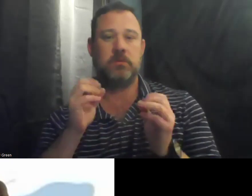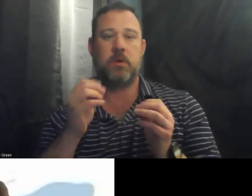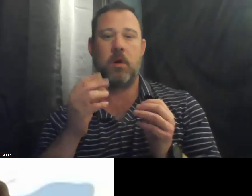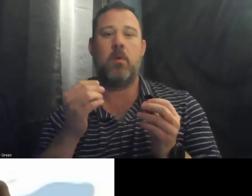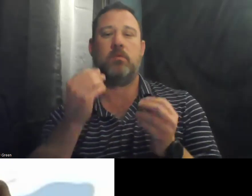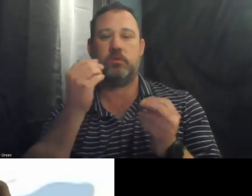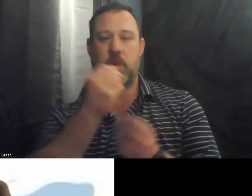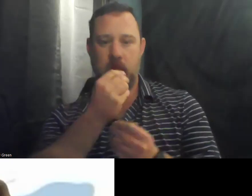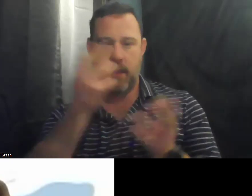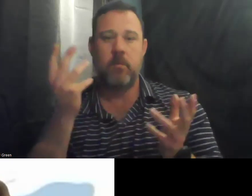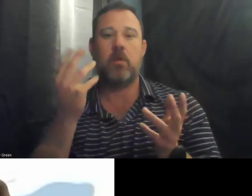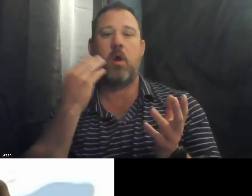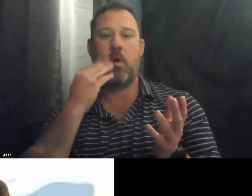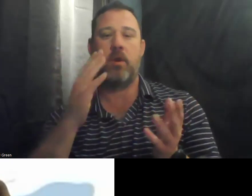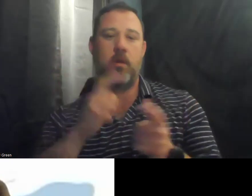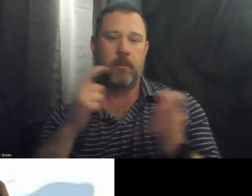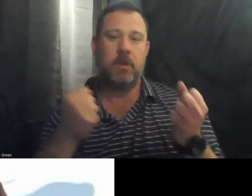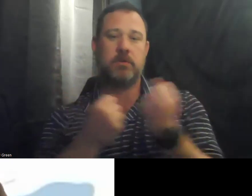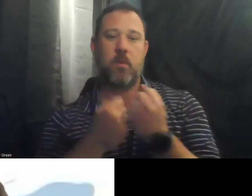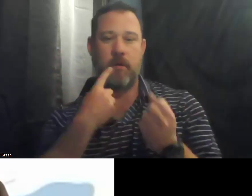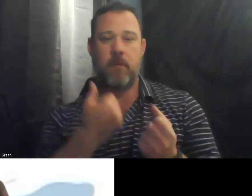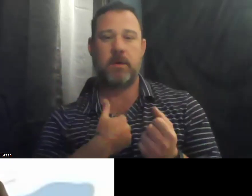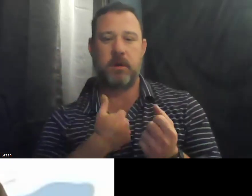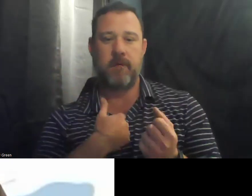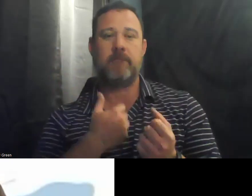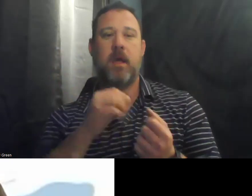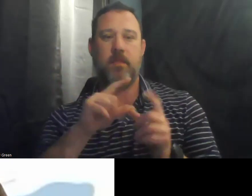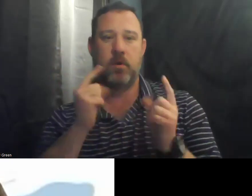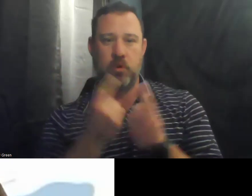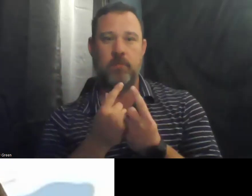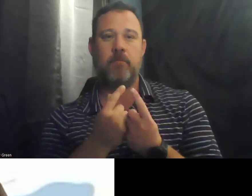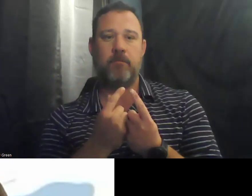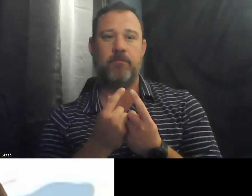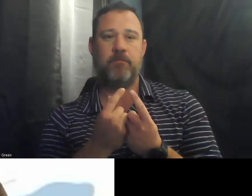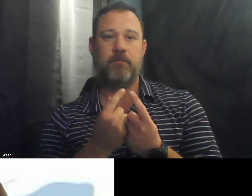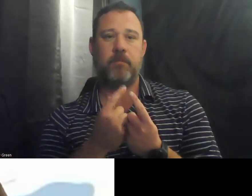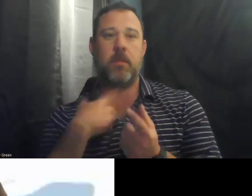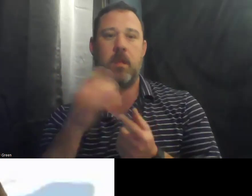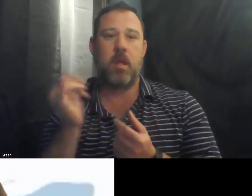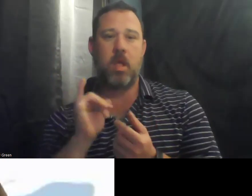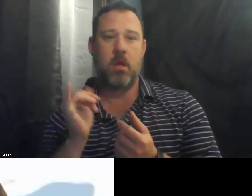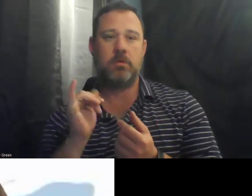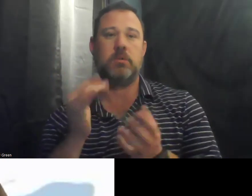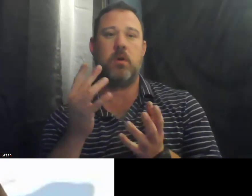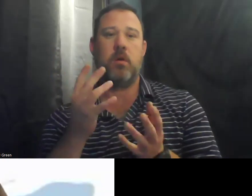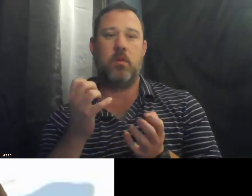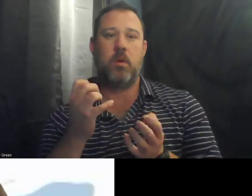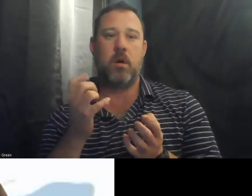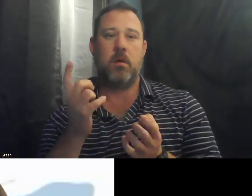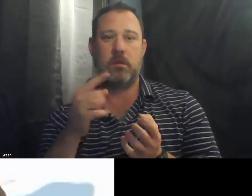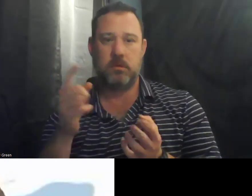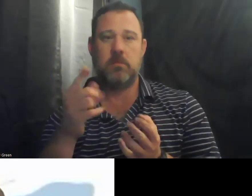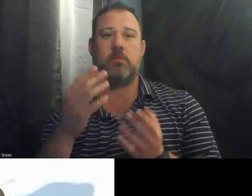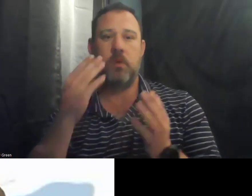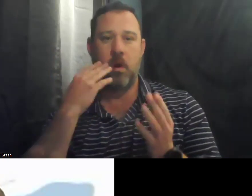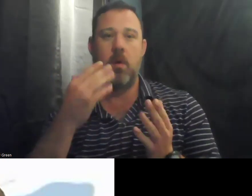to know that they're a huge support for me and the group. And I also want everybody to know and to